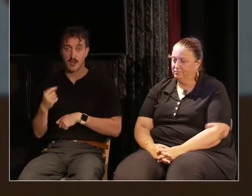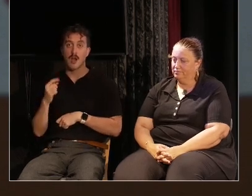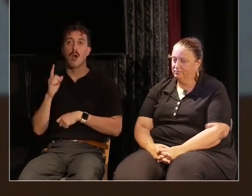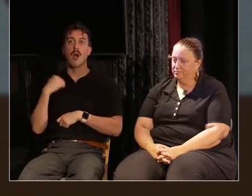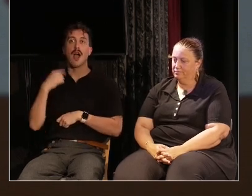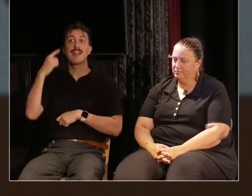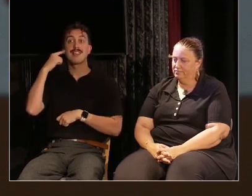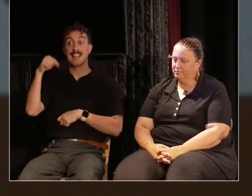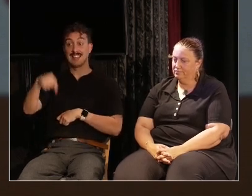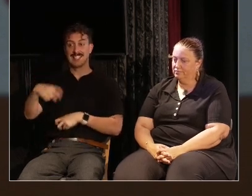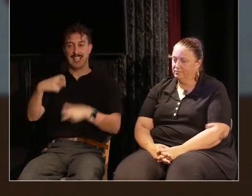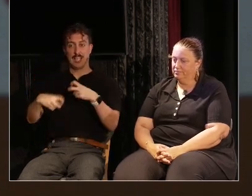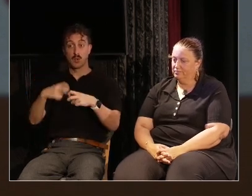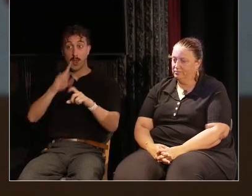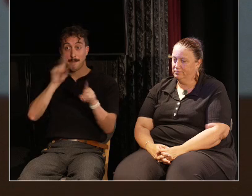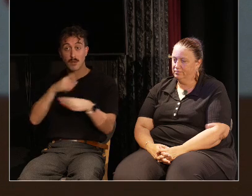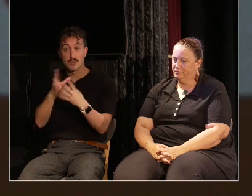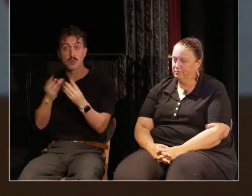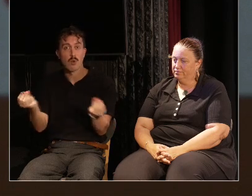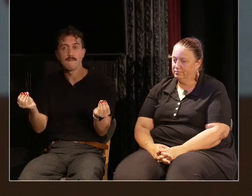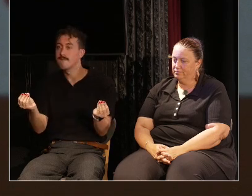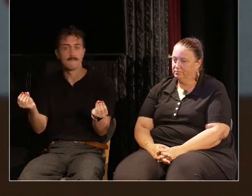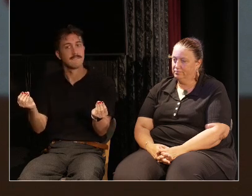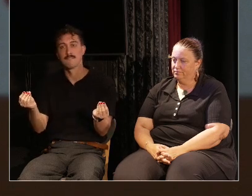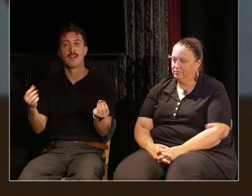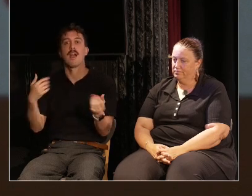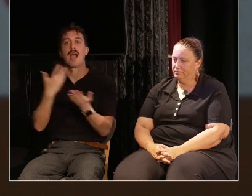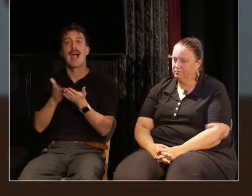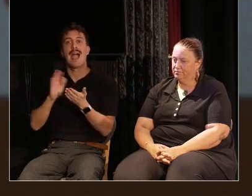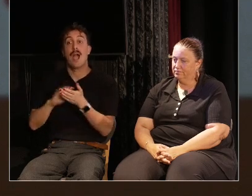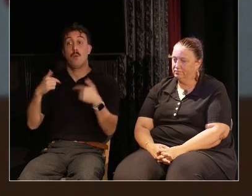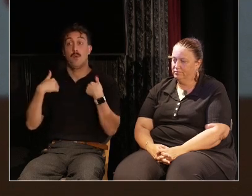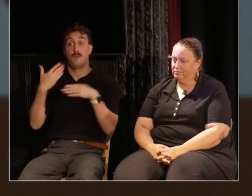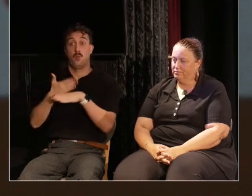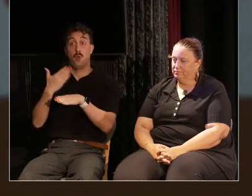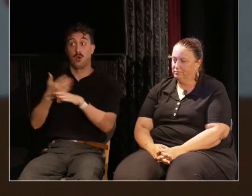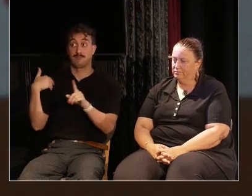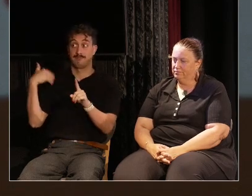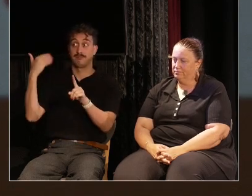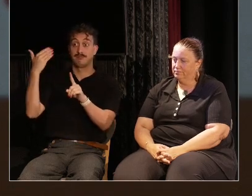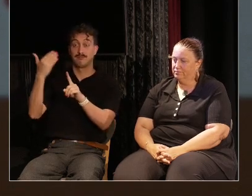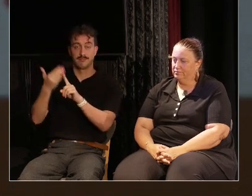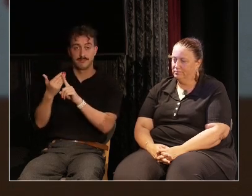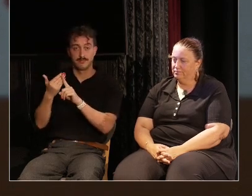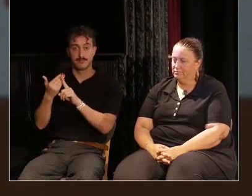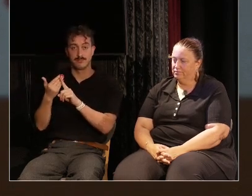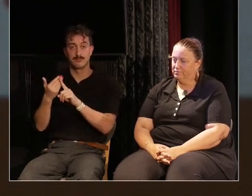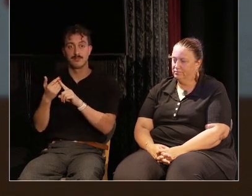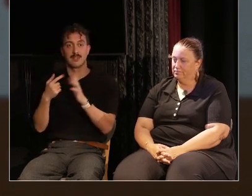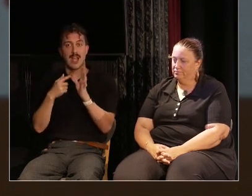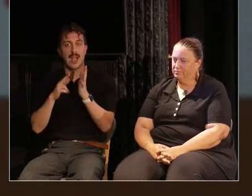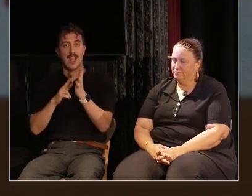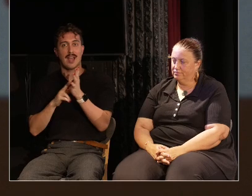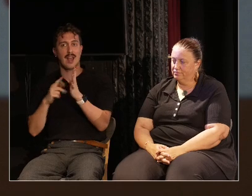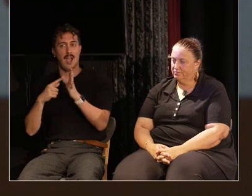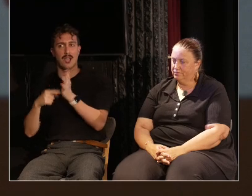unsolvable. I think where we've worked together, in the past, Equality has done a great job, Anna and Tom and others over the years have